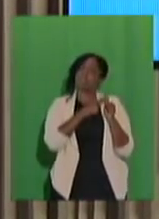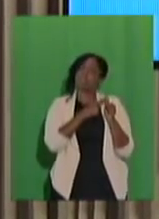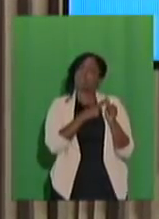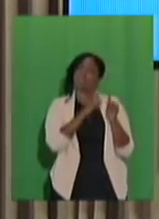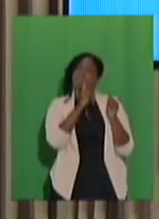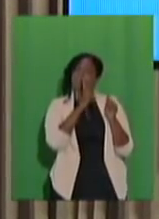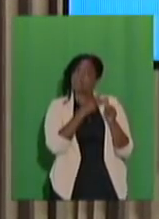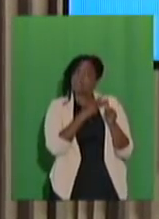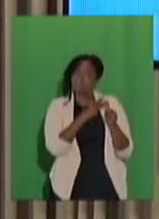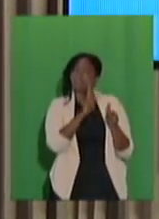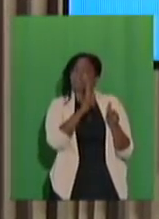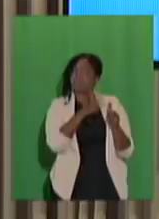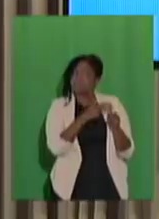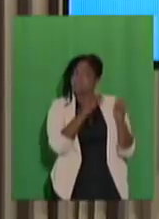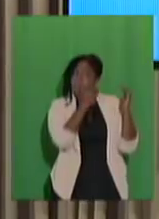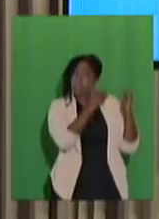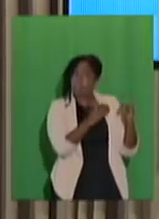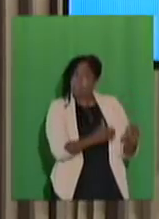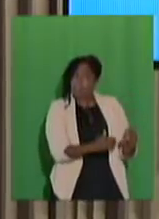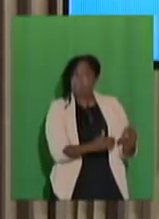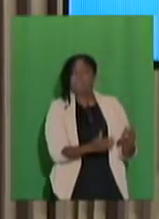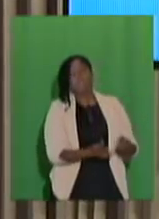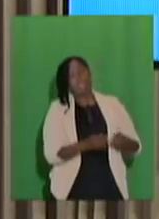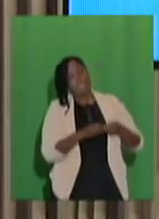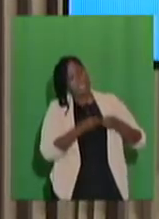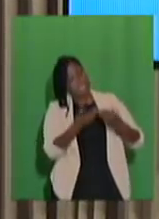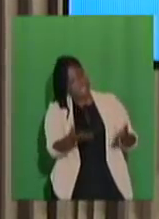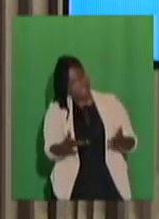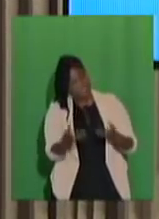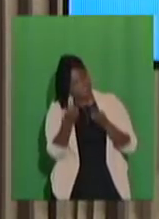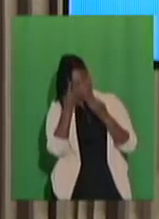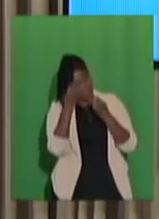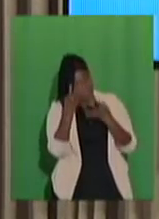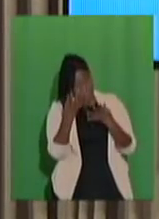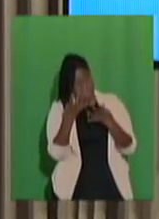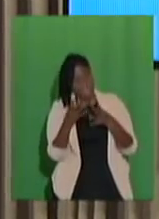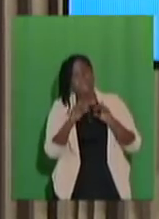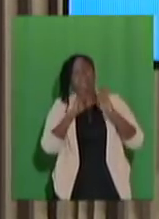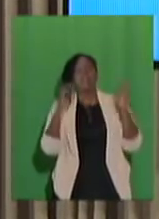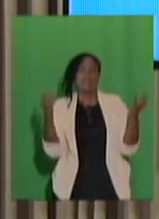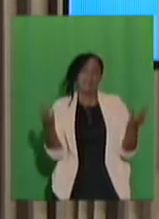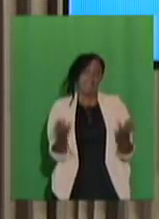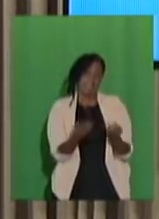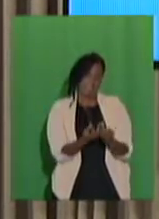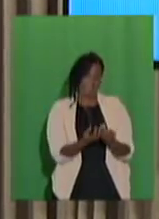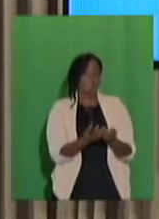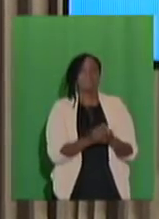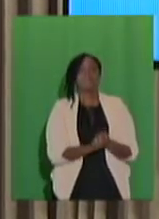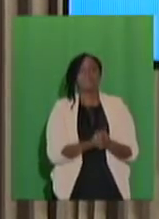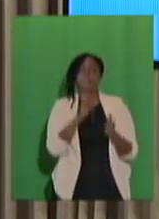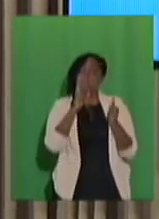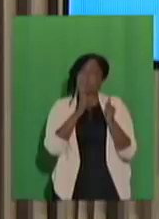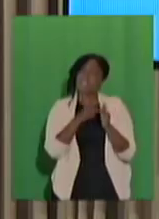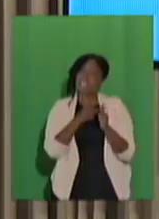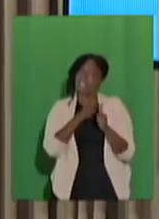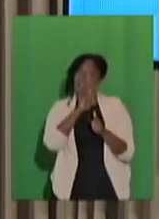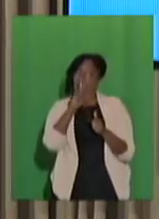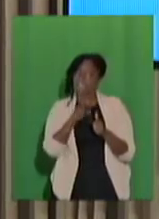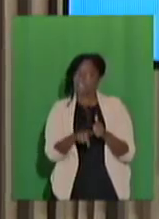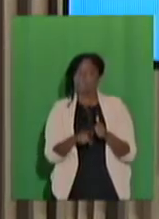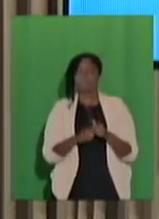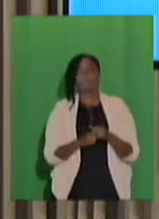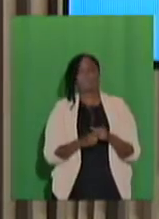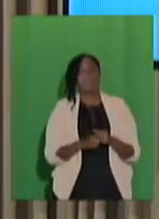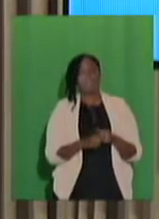The second part of your question dealing with facilities, we at the ministry, we have a